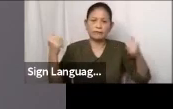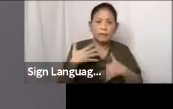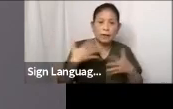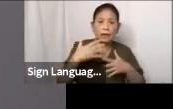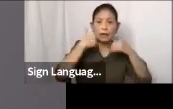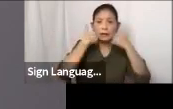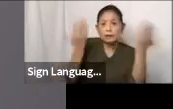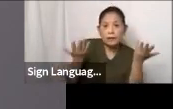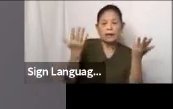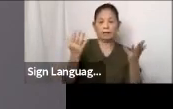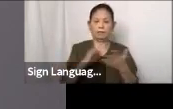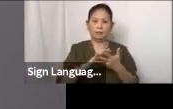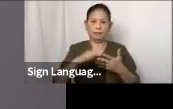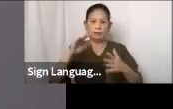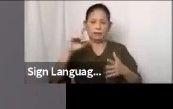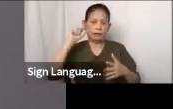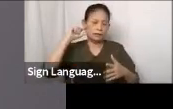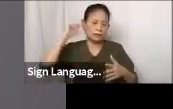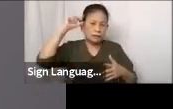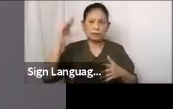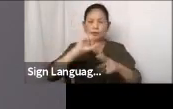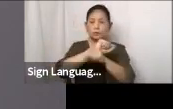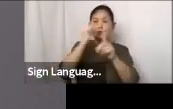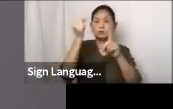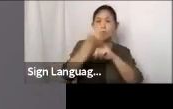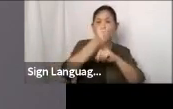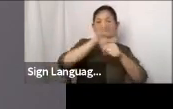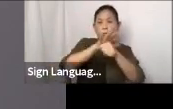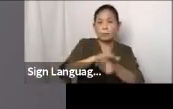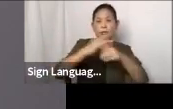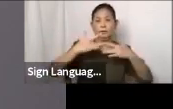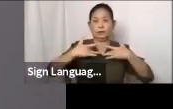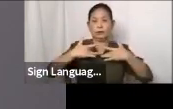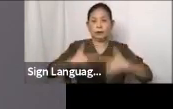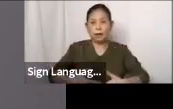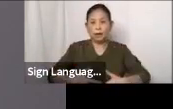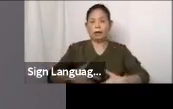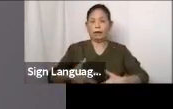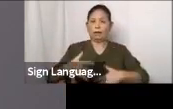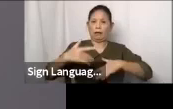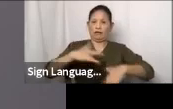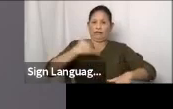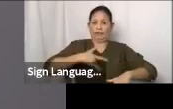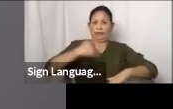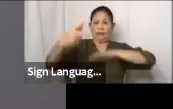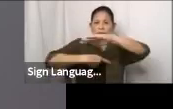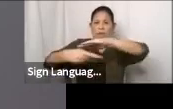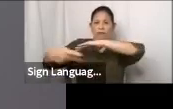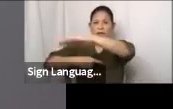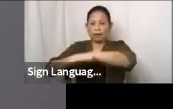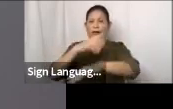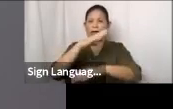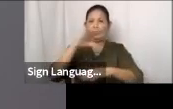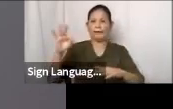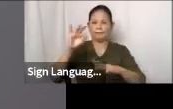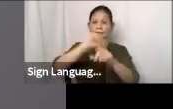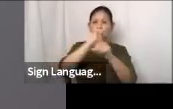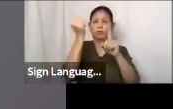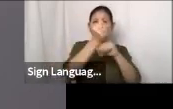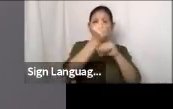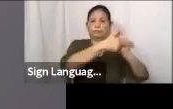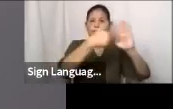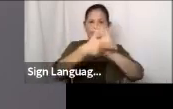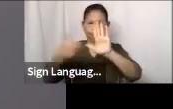gender dysphoria, social pressure, depression, suicidal tendencies, social stigma, etc., and